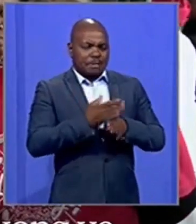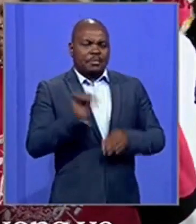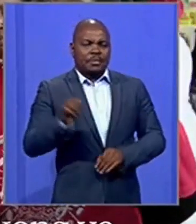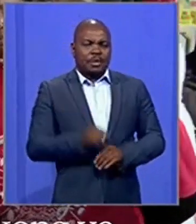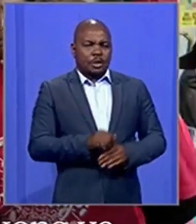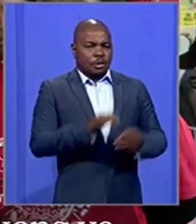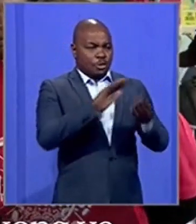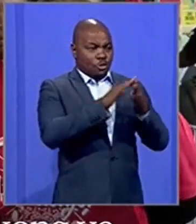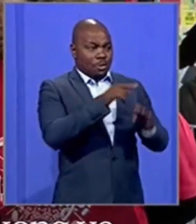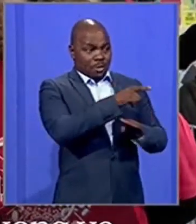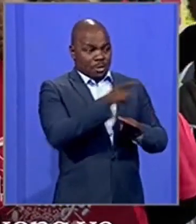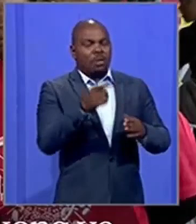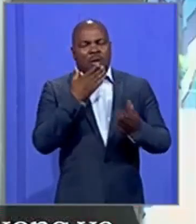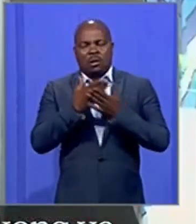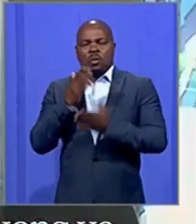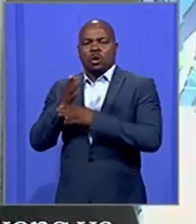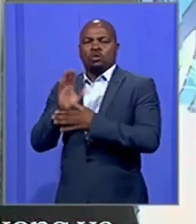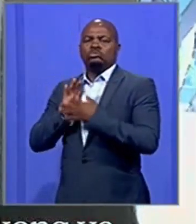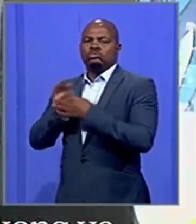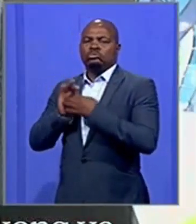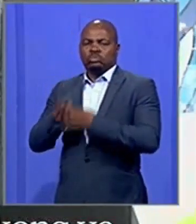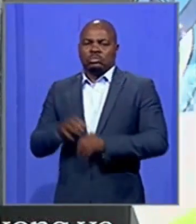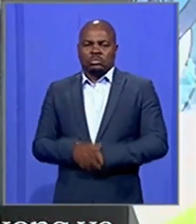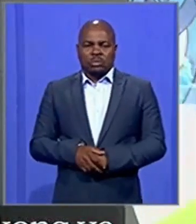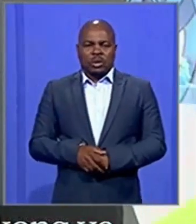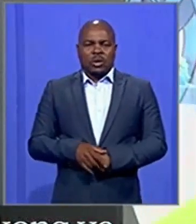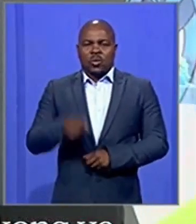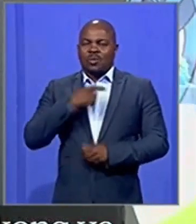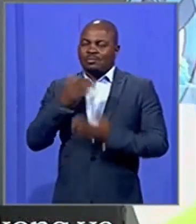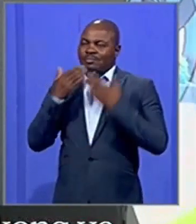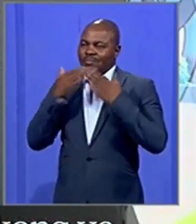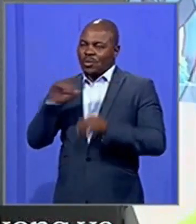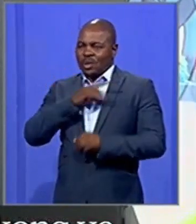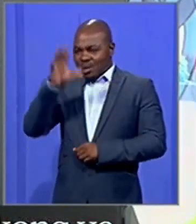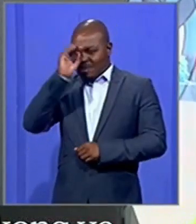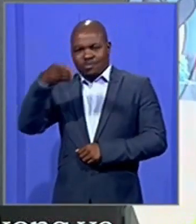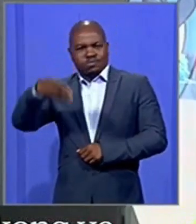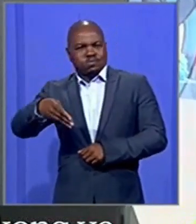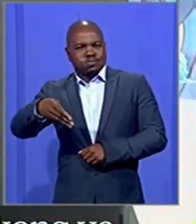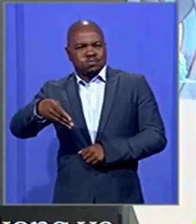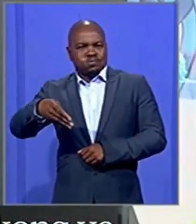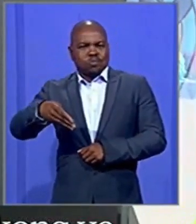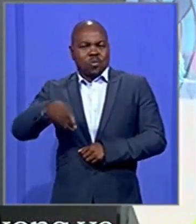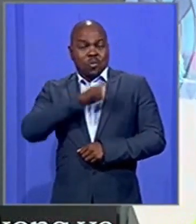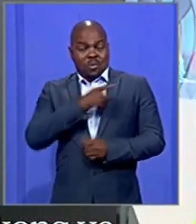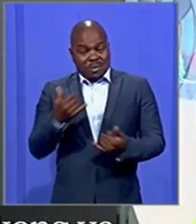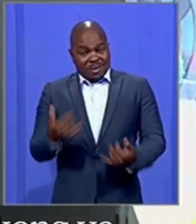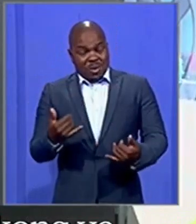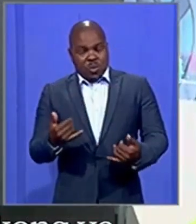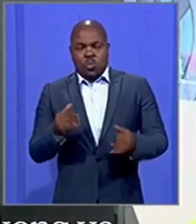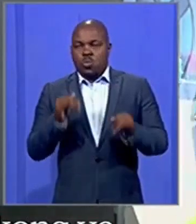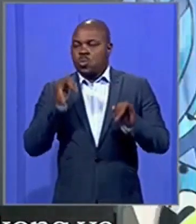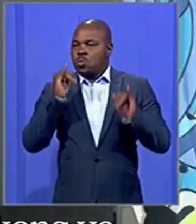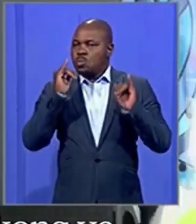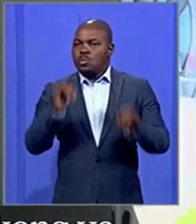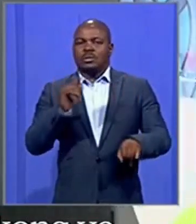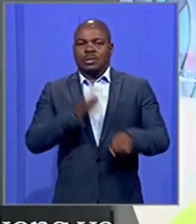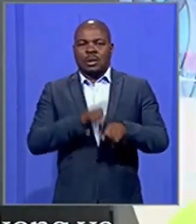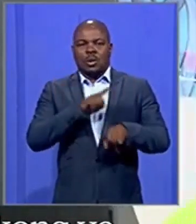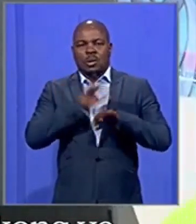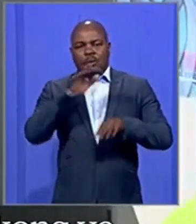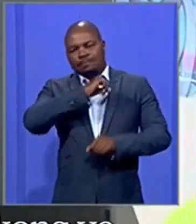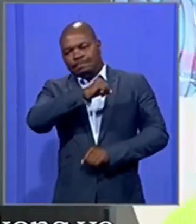community ka berekisana le sona. Rona re lewa go la kwena maphodisa a le teng mo go ba yone bane ka nako ena ke nako empe gagolo batho ba tshwarwa dipomo